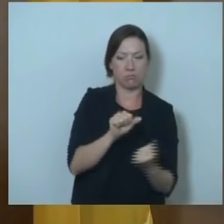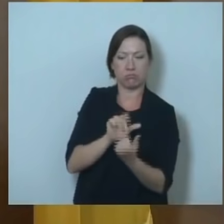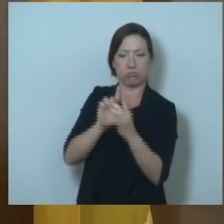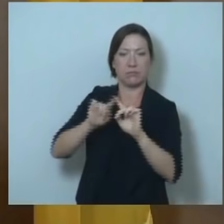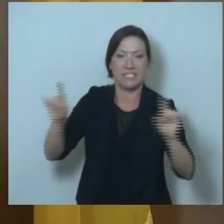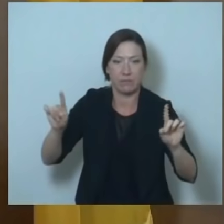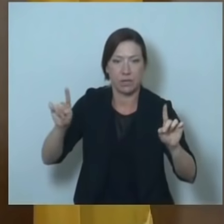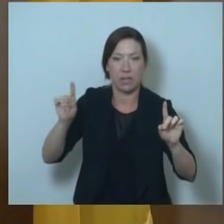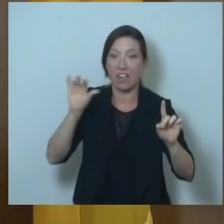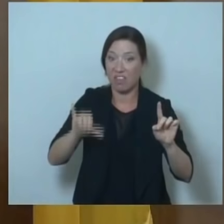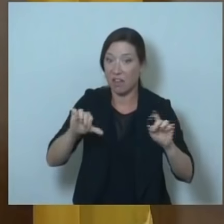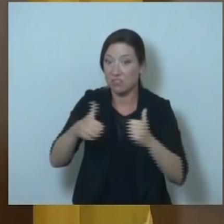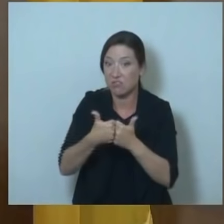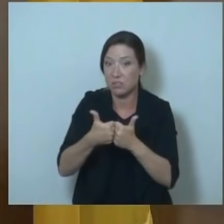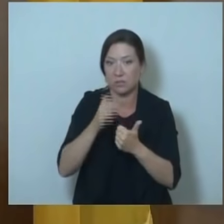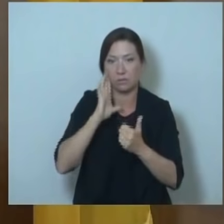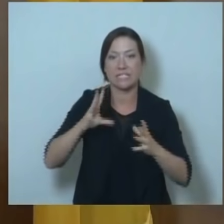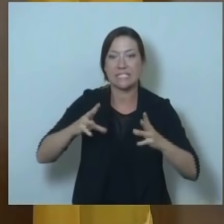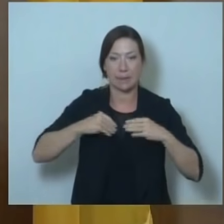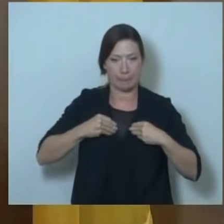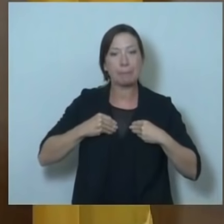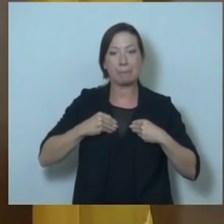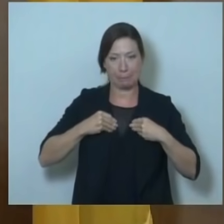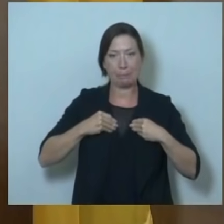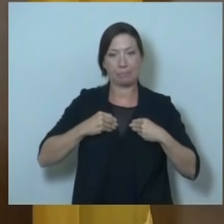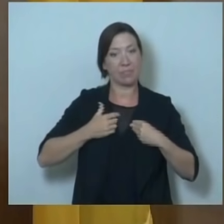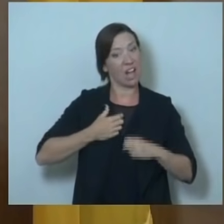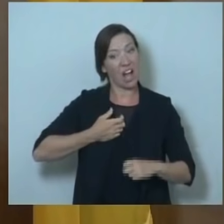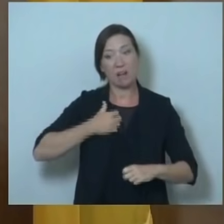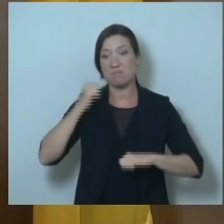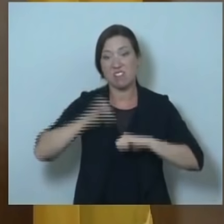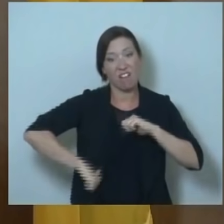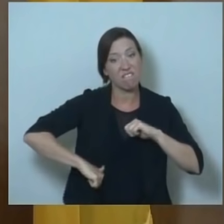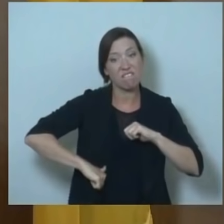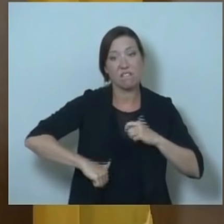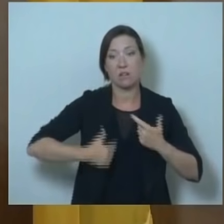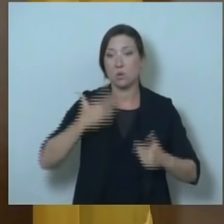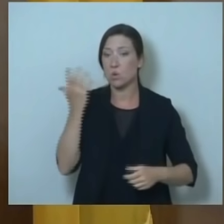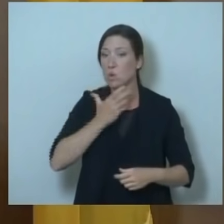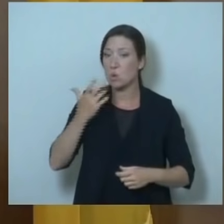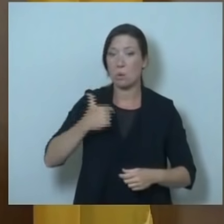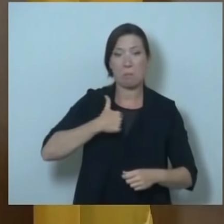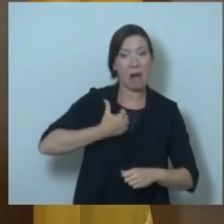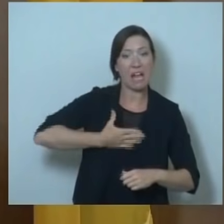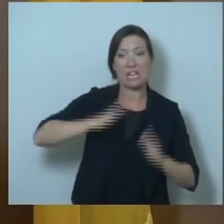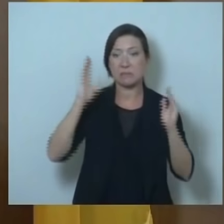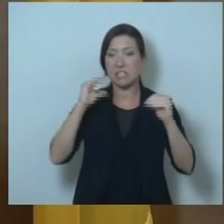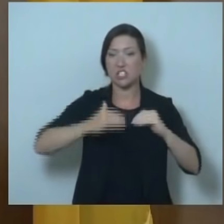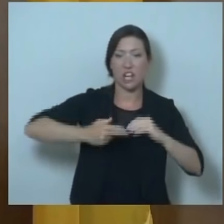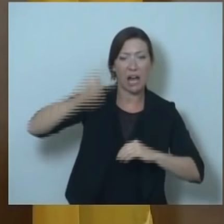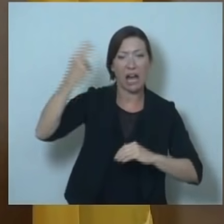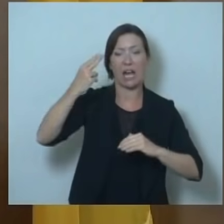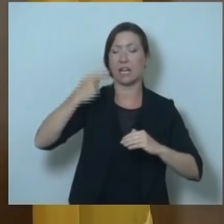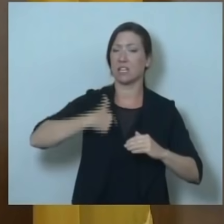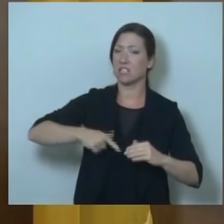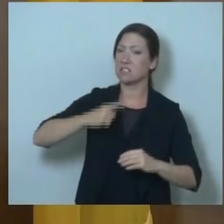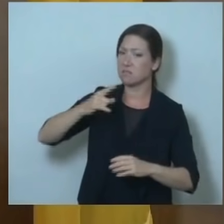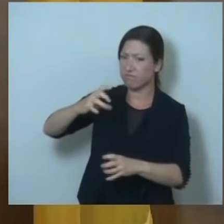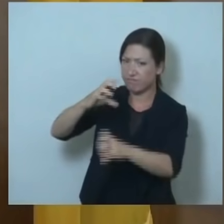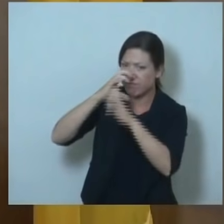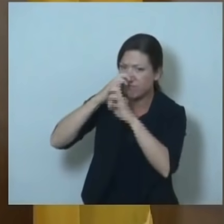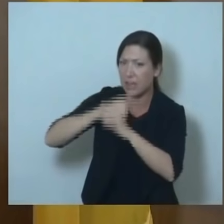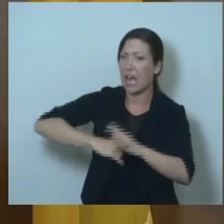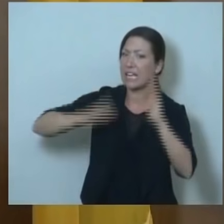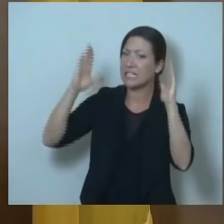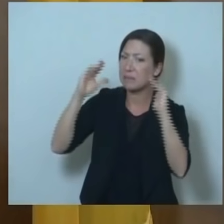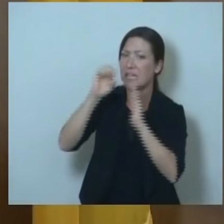and accept those challenges. I'm tough on my expectations for state government. I expect them to make